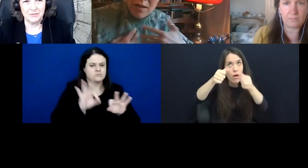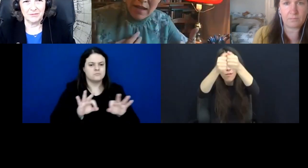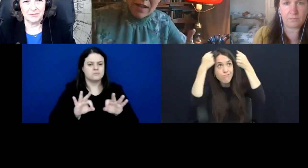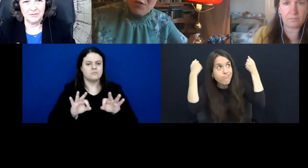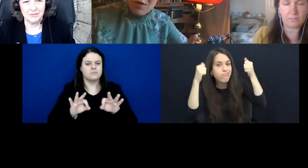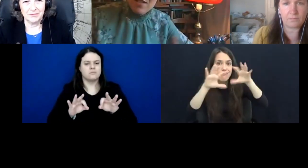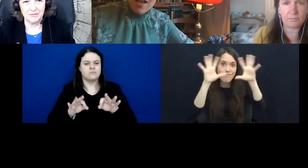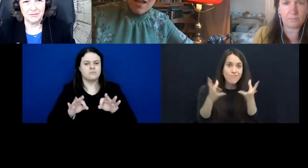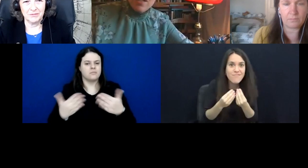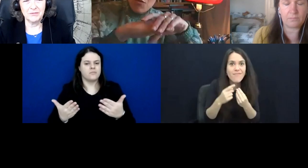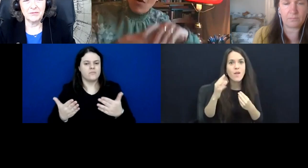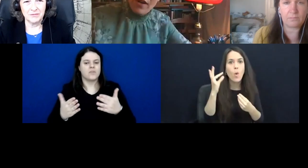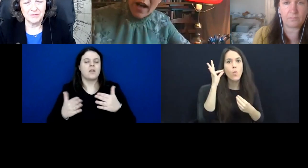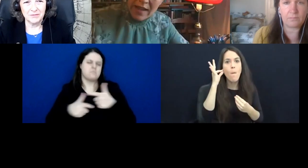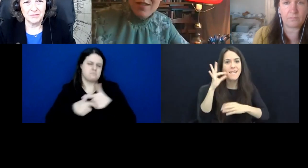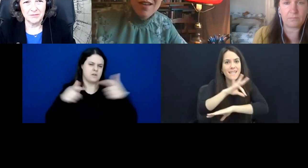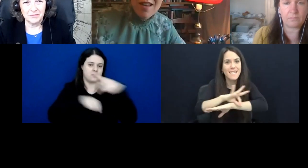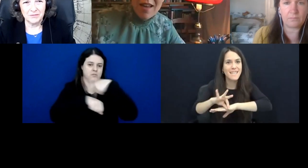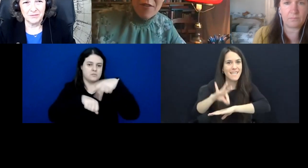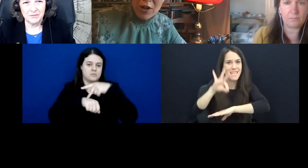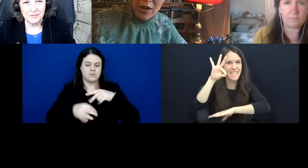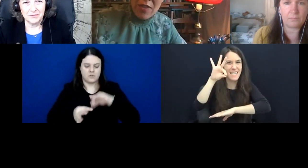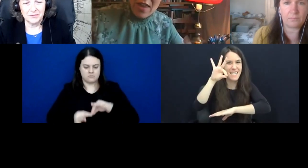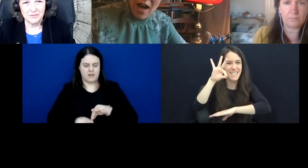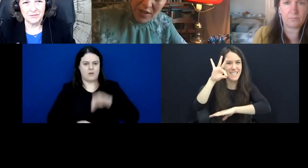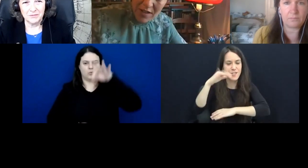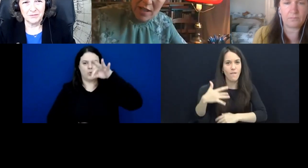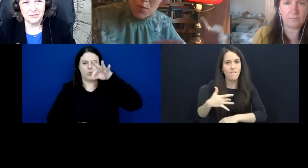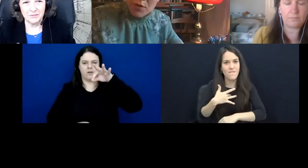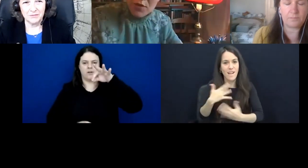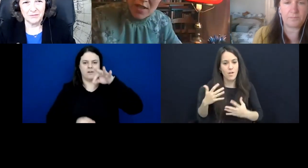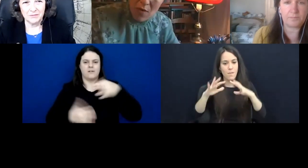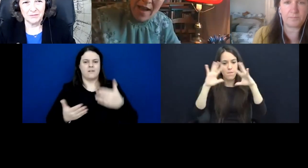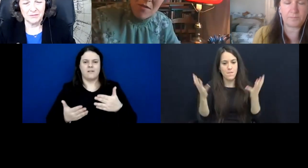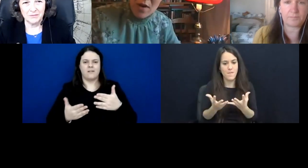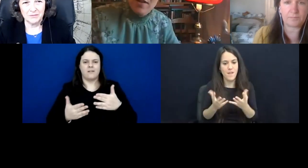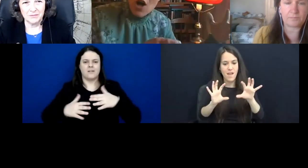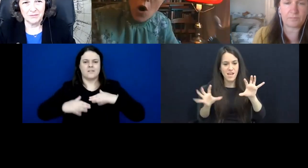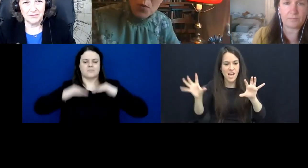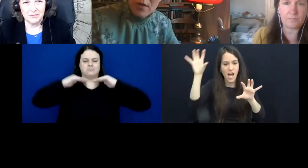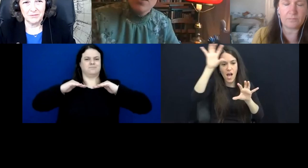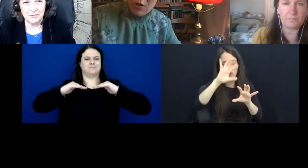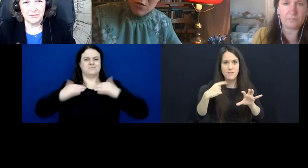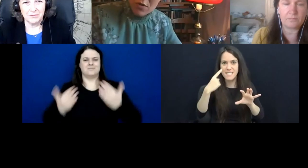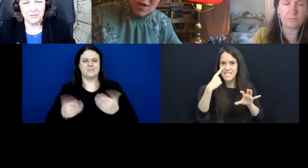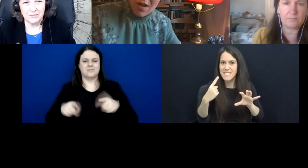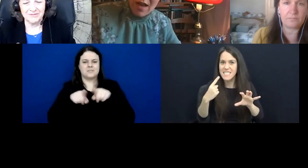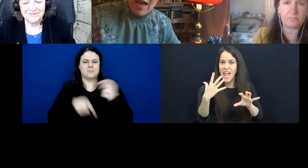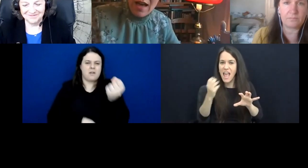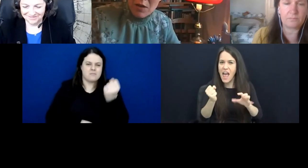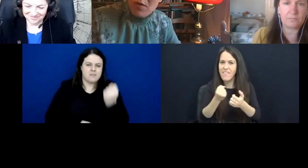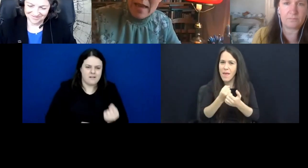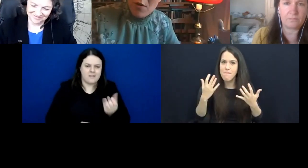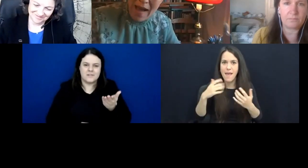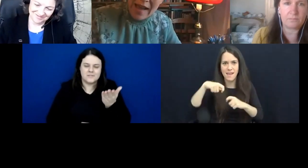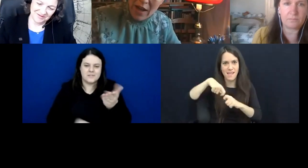still in many countries, it's the wrong height. If you look at the oven, it's put somewhere where it's hopeless to use,